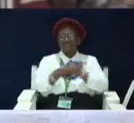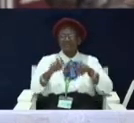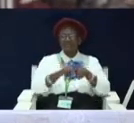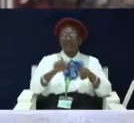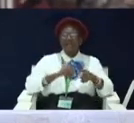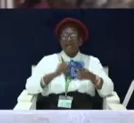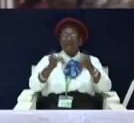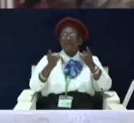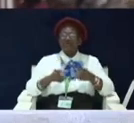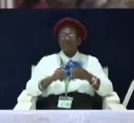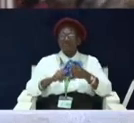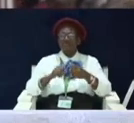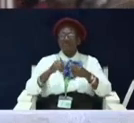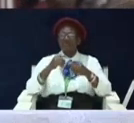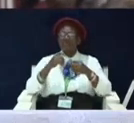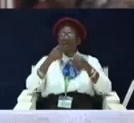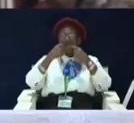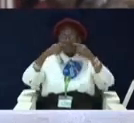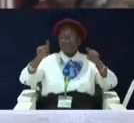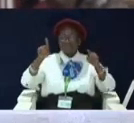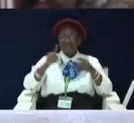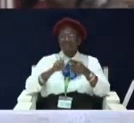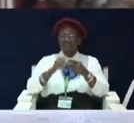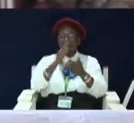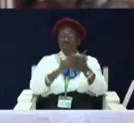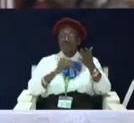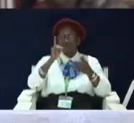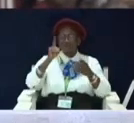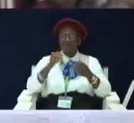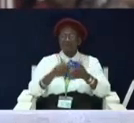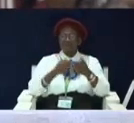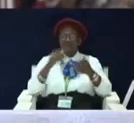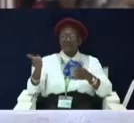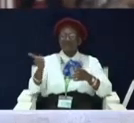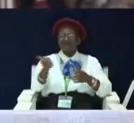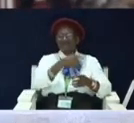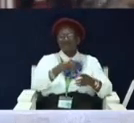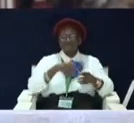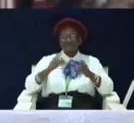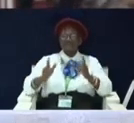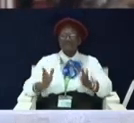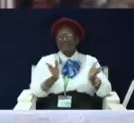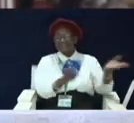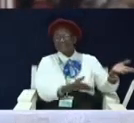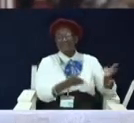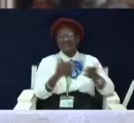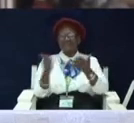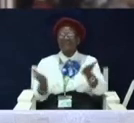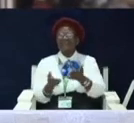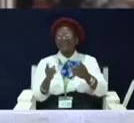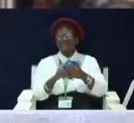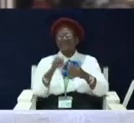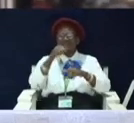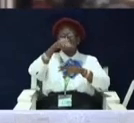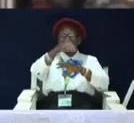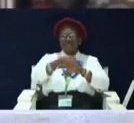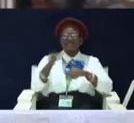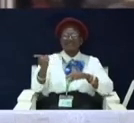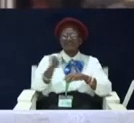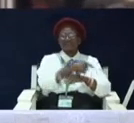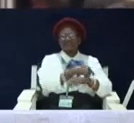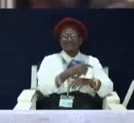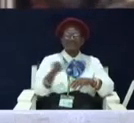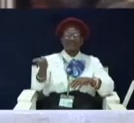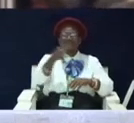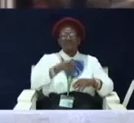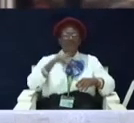pa ase sinu aye enikan. Before you leave here tonight. Pe ko to kuro ni ilale yi. You have at least three breakthroughs.